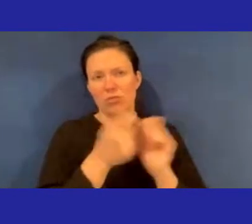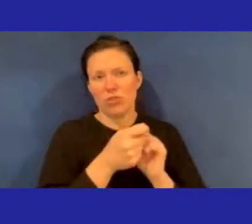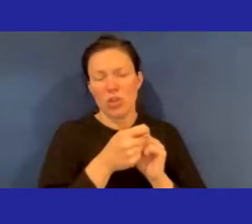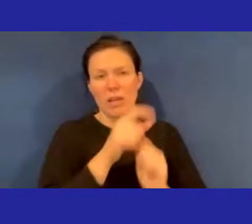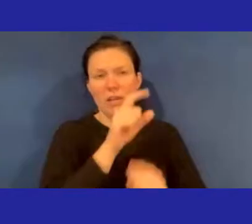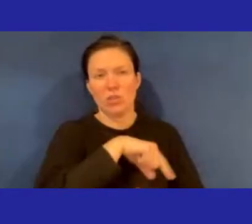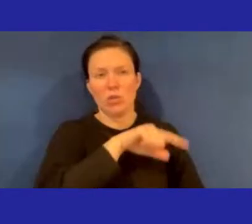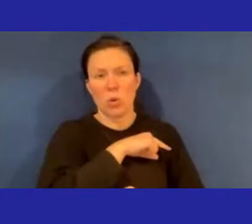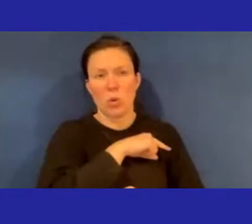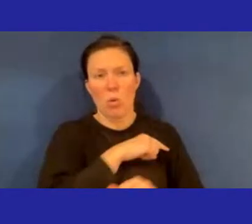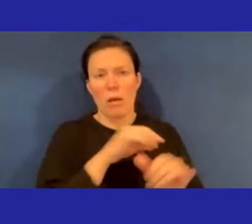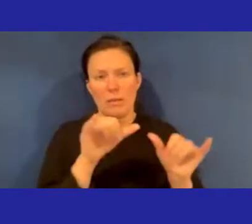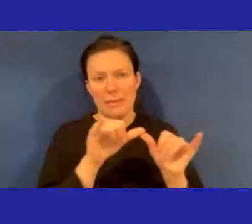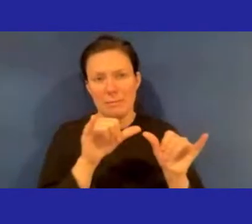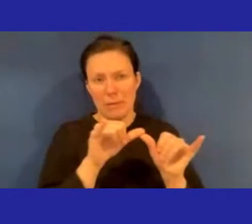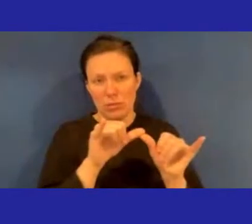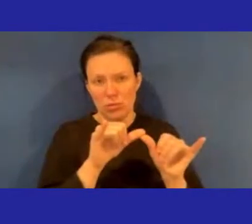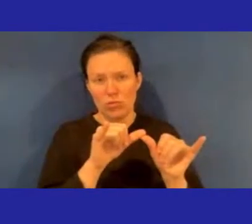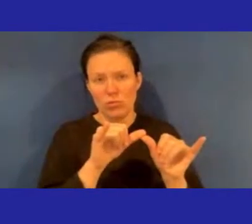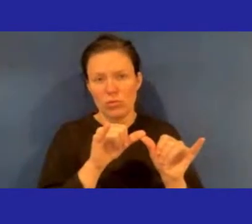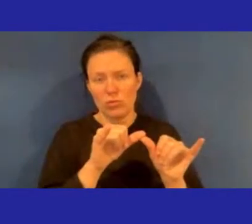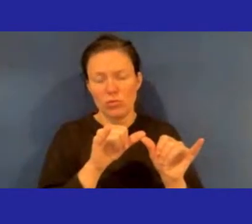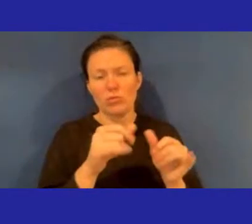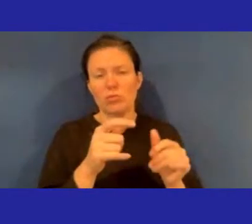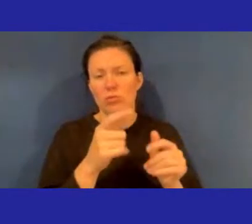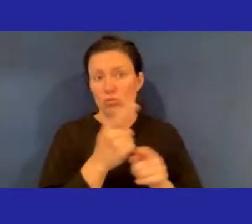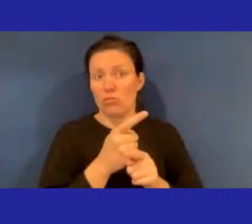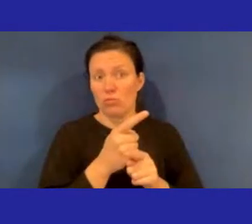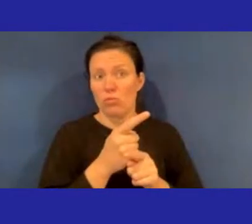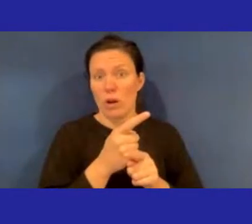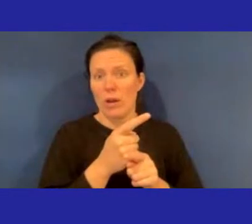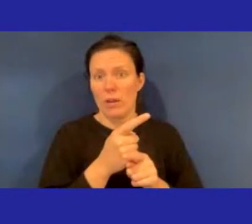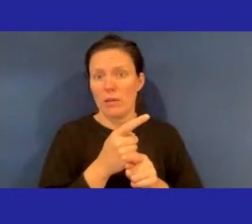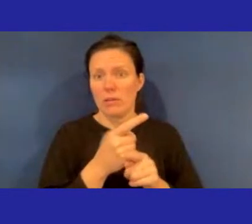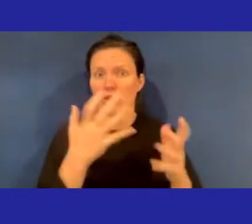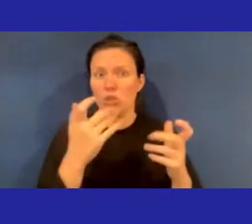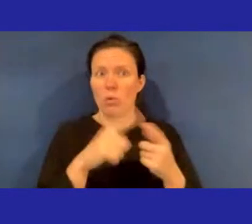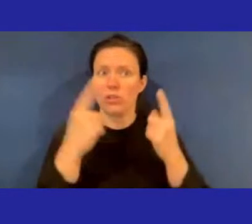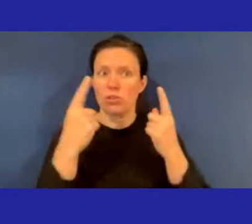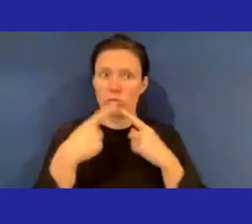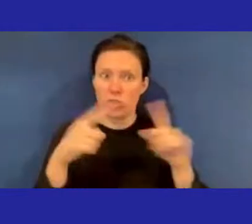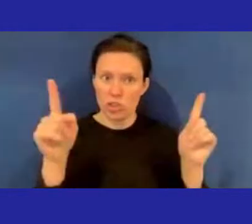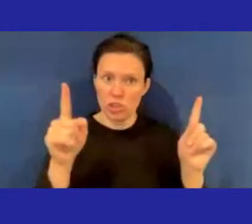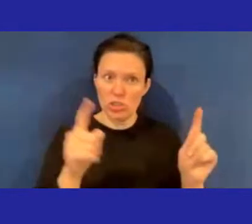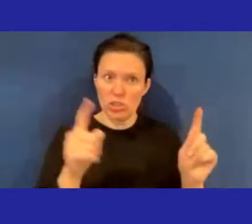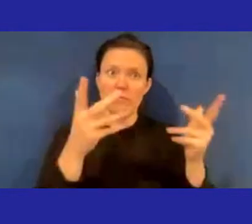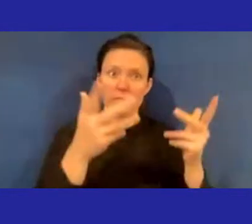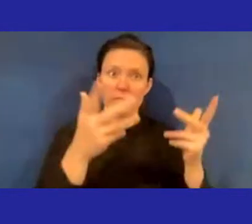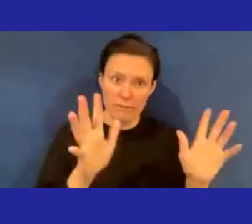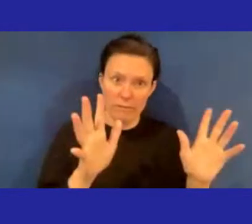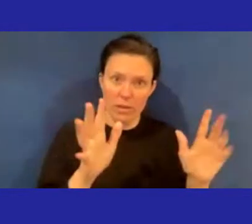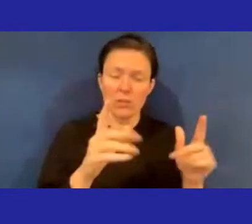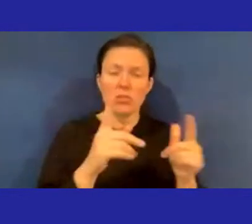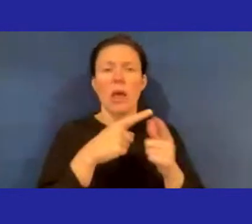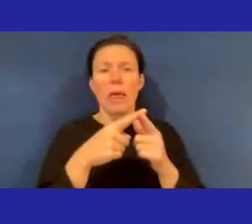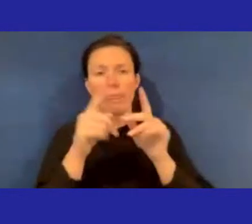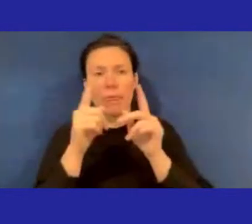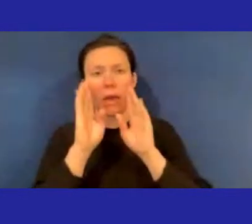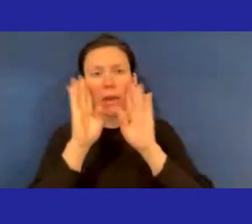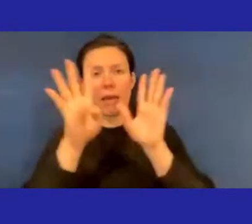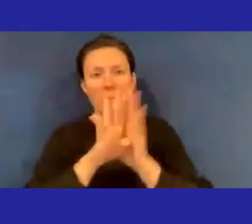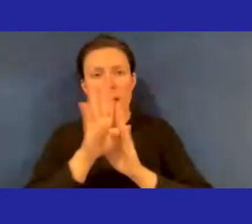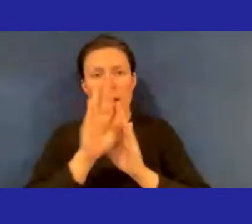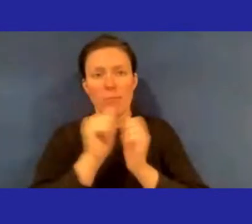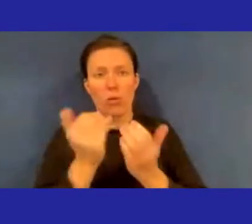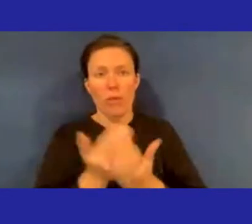same quality measures, because, right, you should achieve them and then retire them and then come up with new ones. I would be